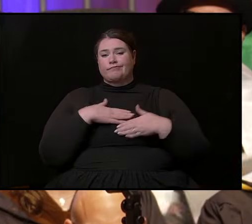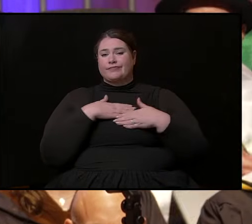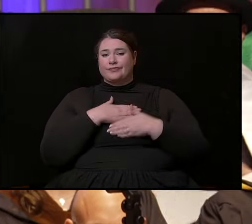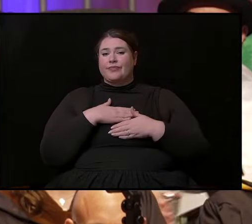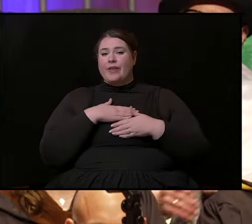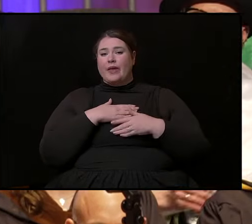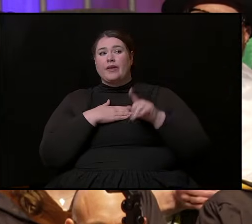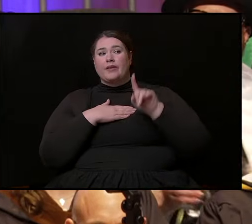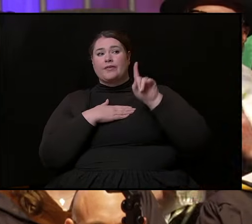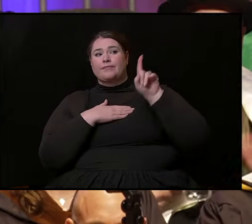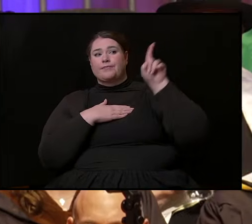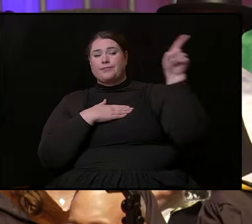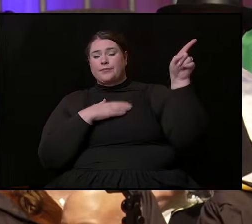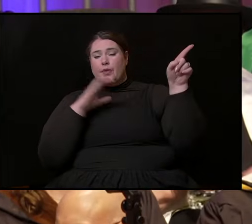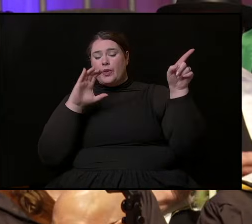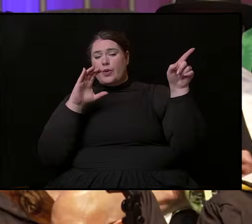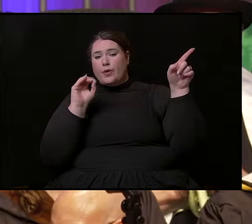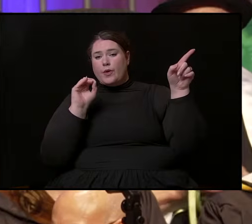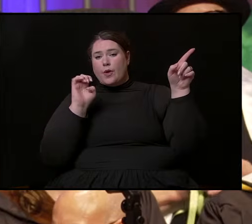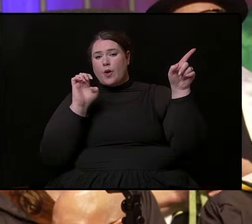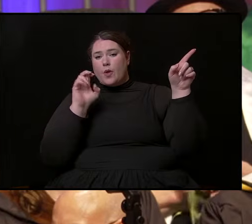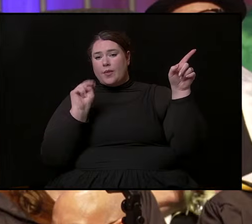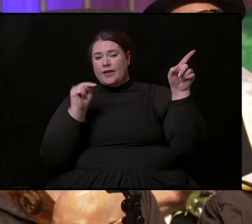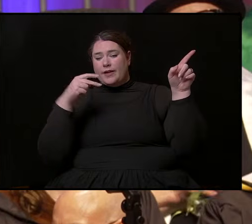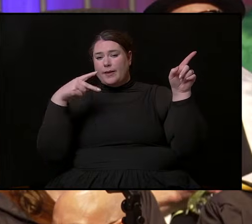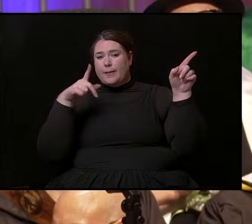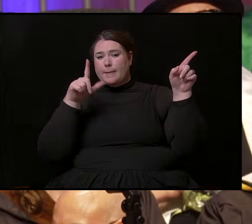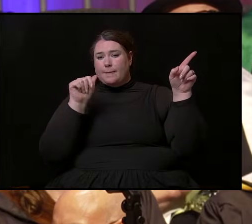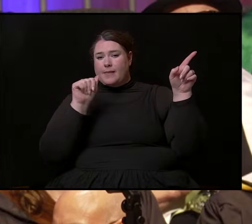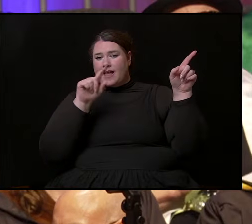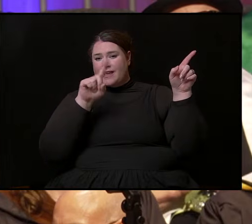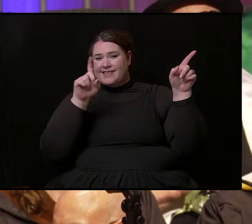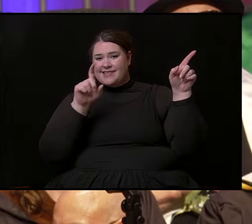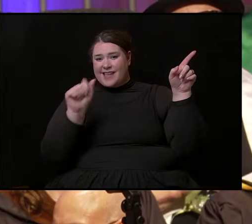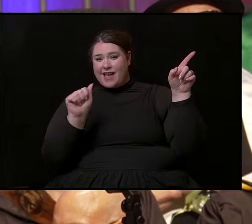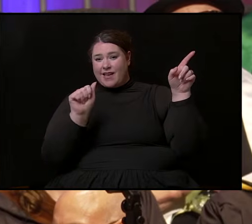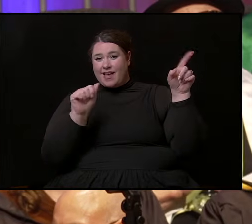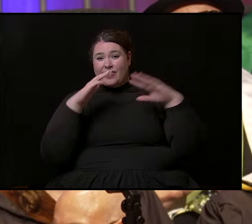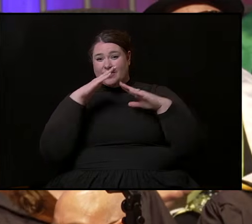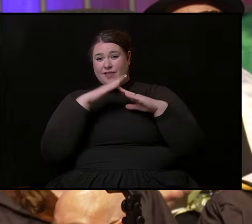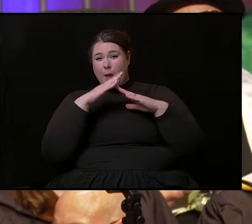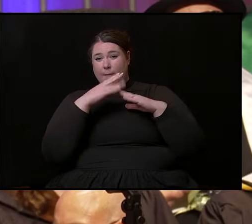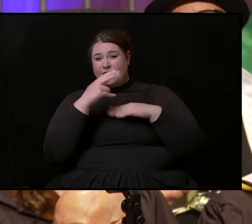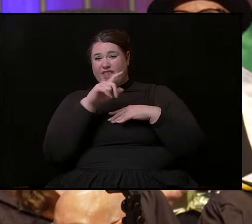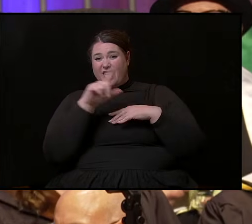at the top of the hill. I also encourage all of you who have not gone through Art